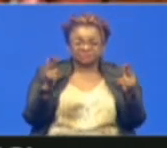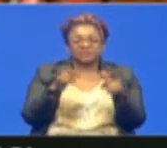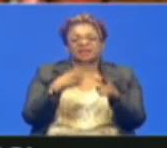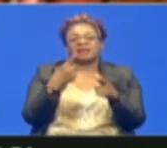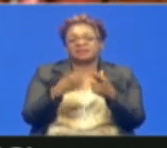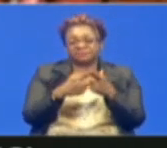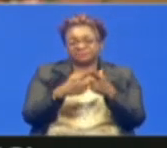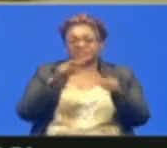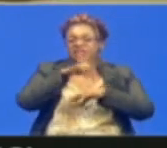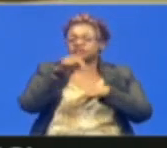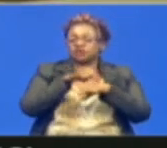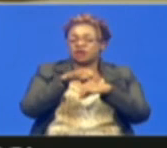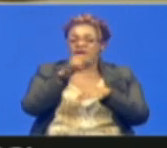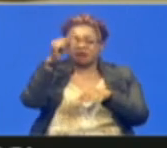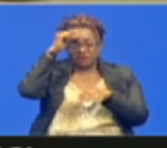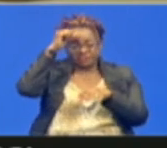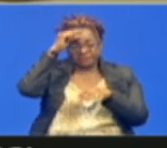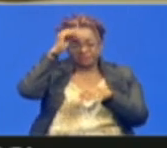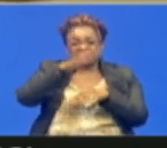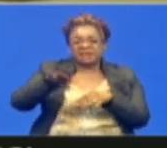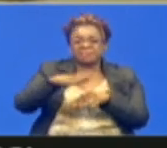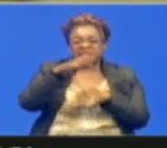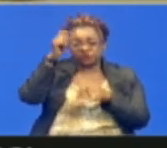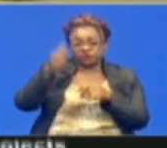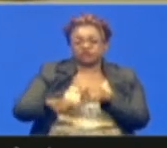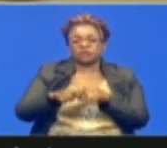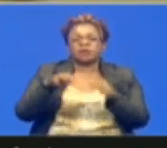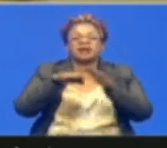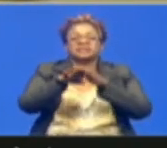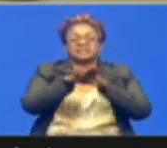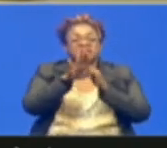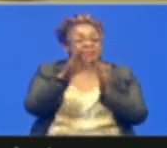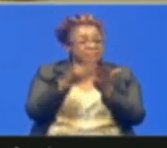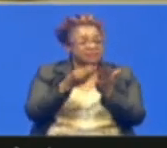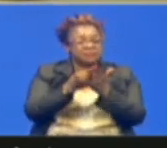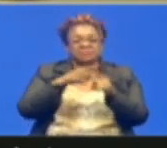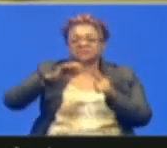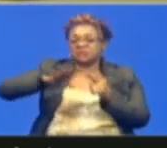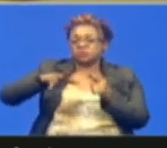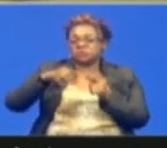government, parliament and the judiciary will be able to access their portions, but counties will only be